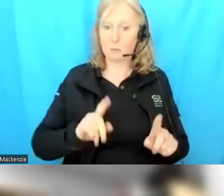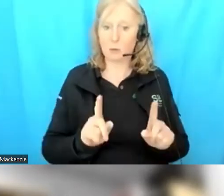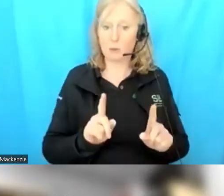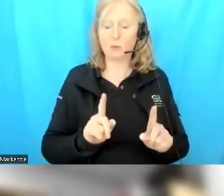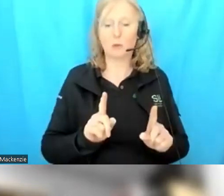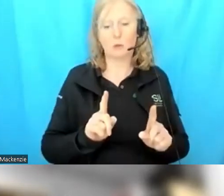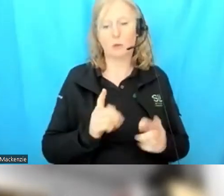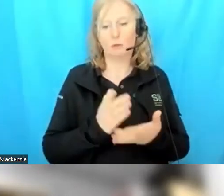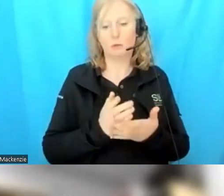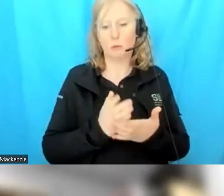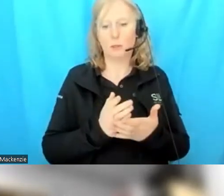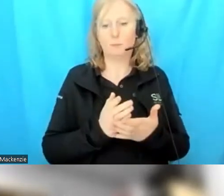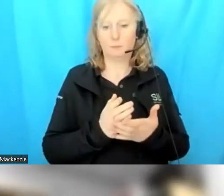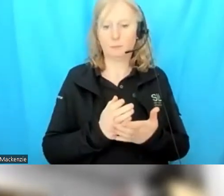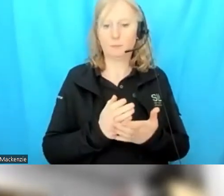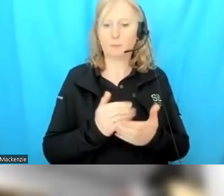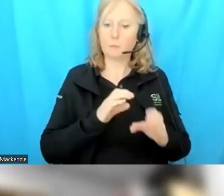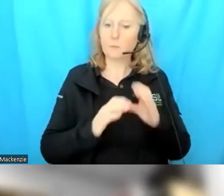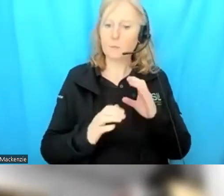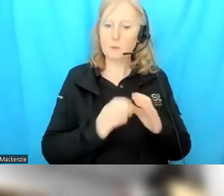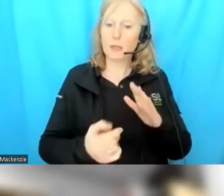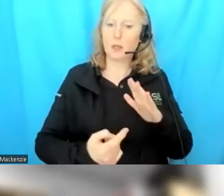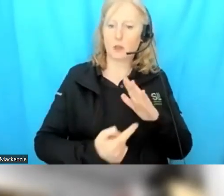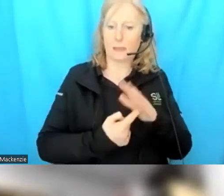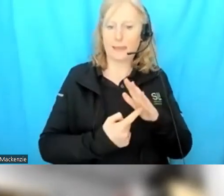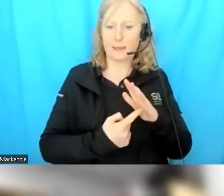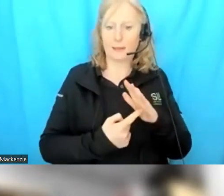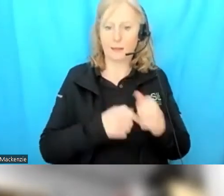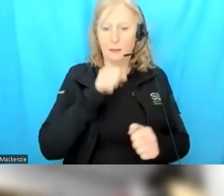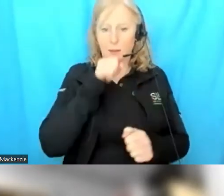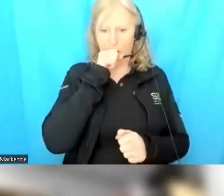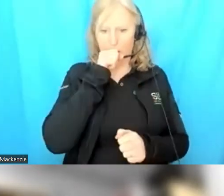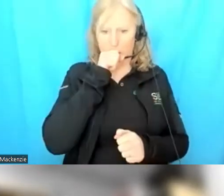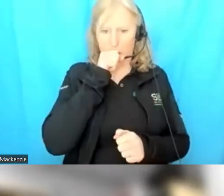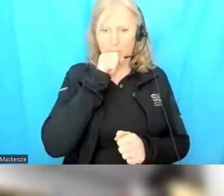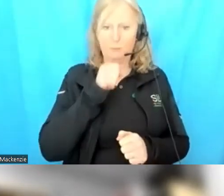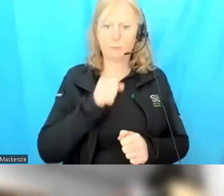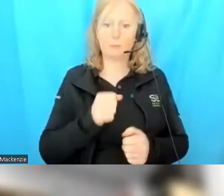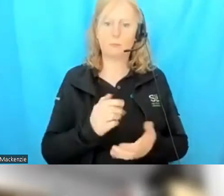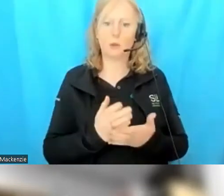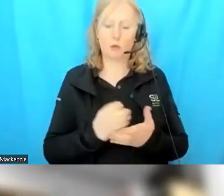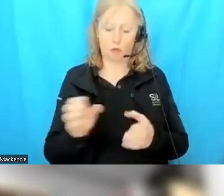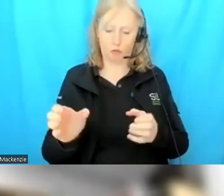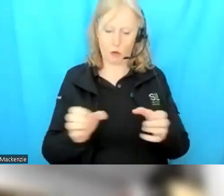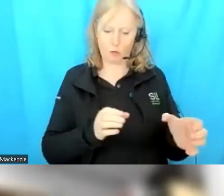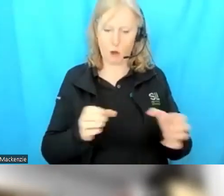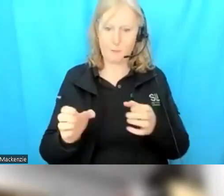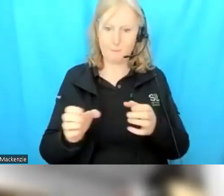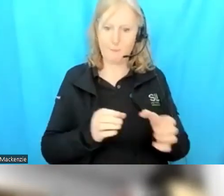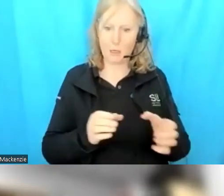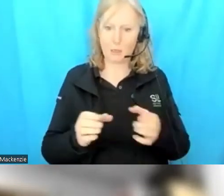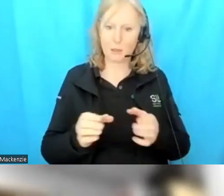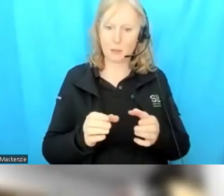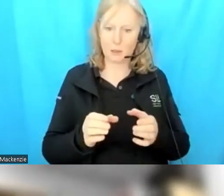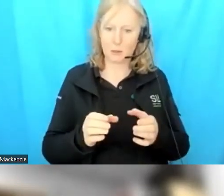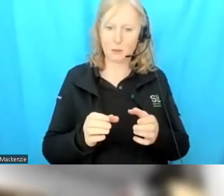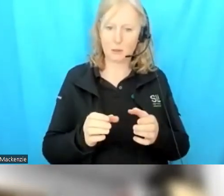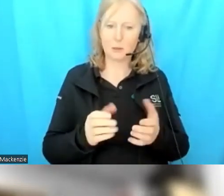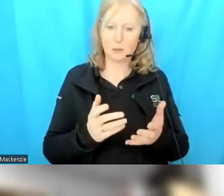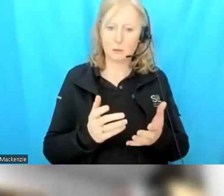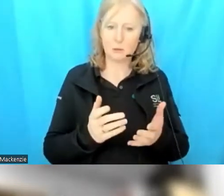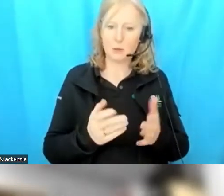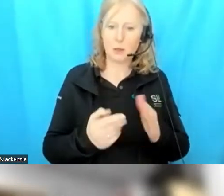Now, it's really difficult in recruitment to always really get an understanding of what someone's communication